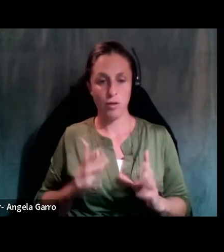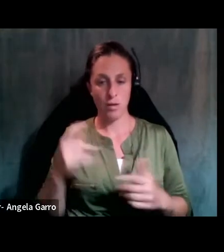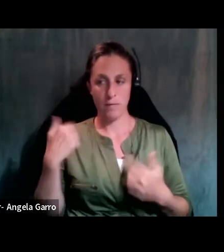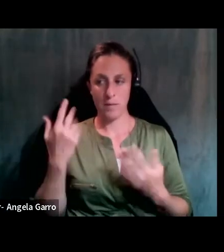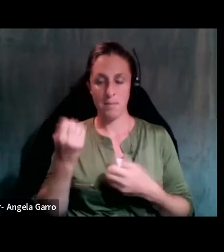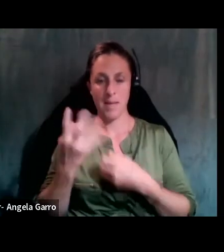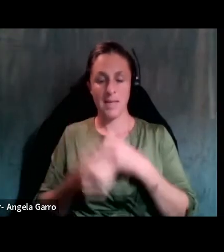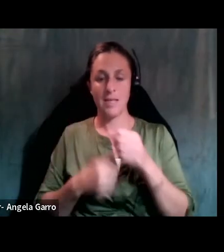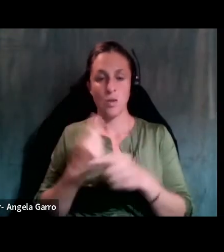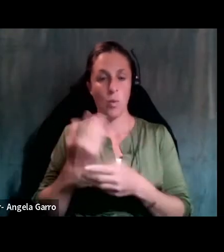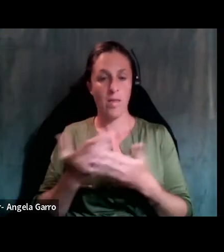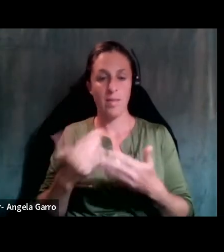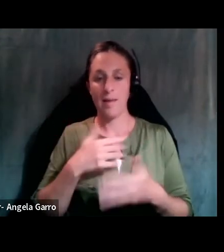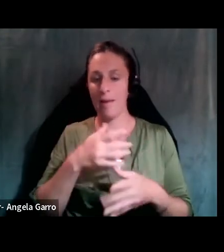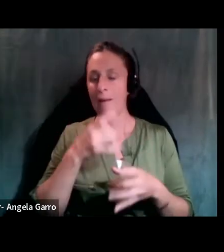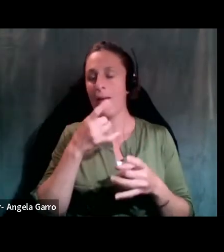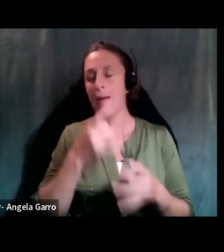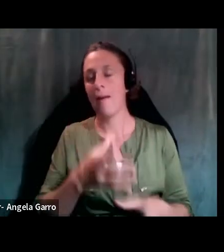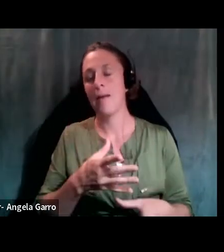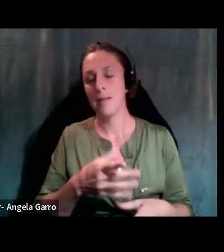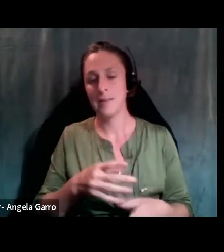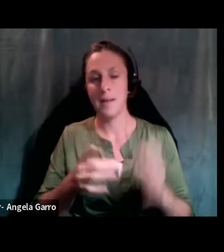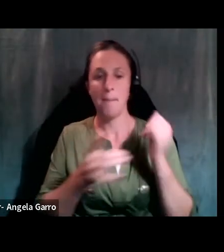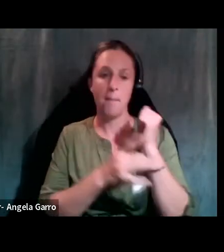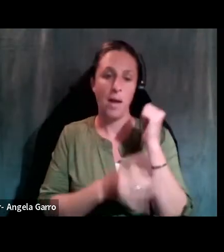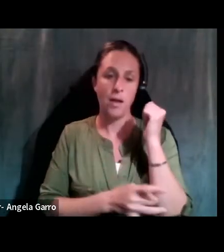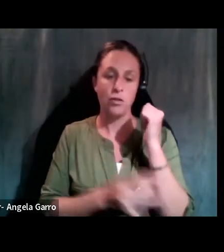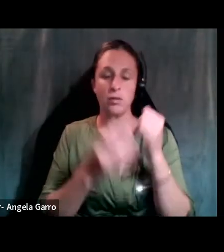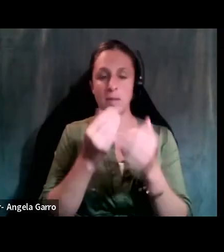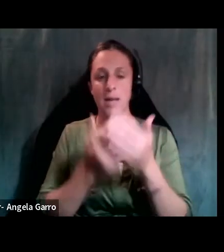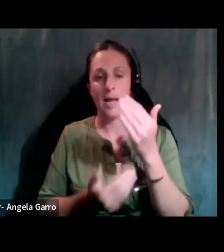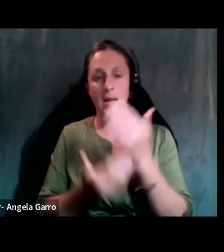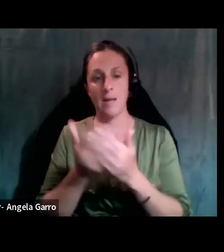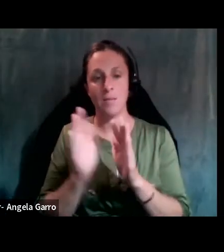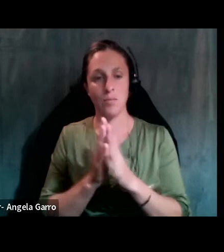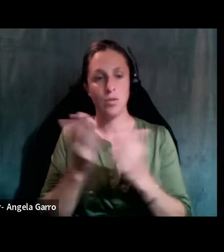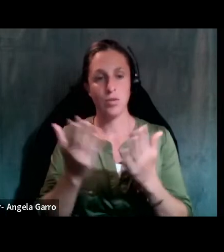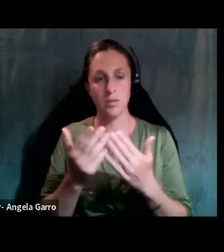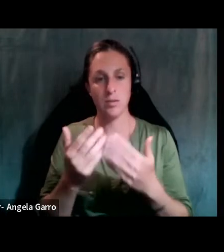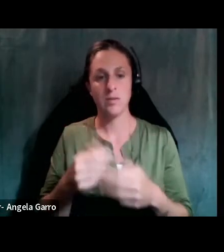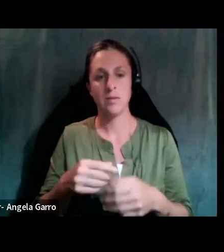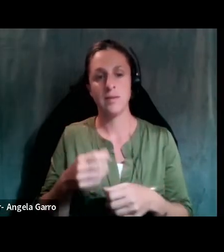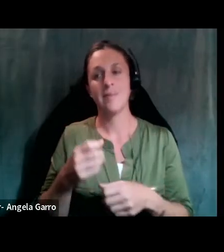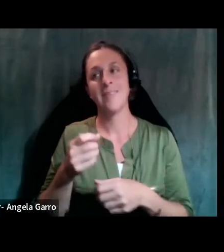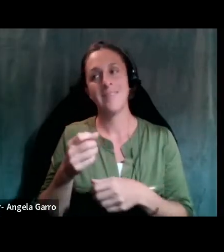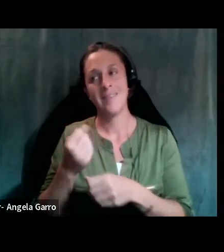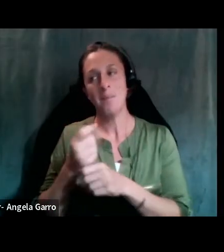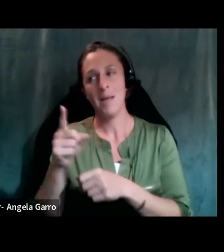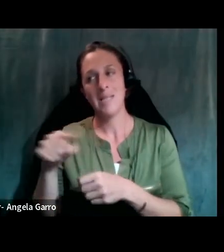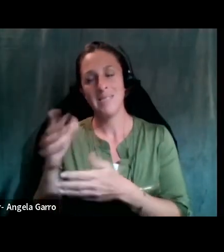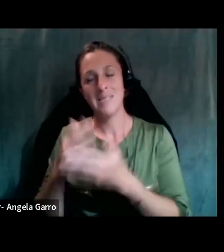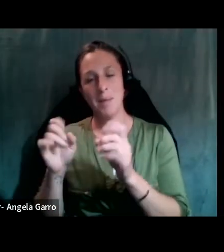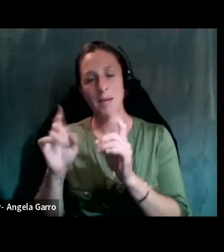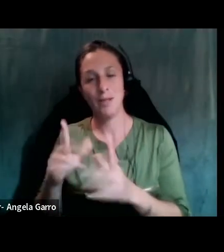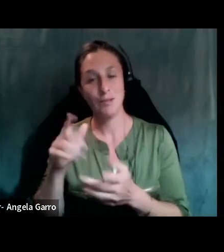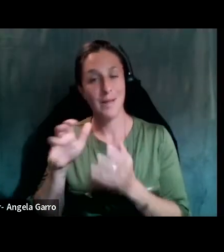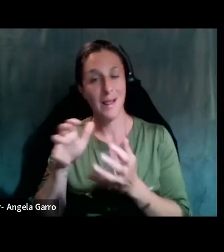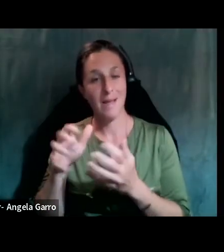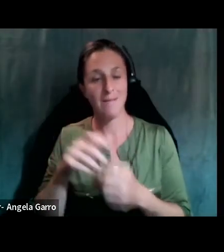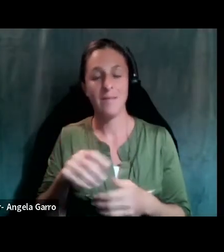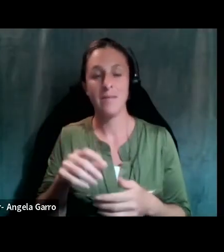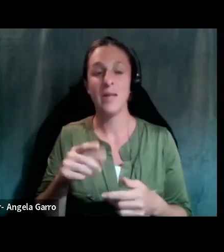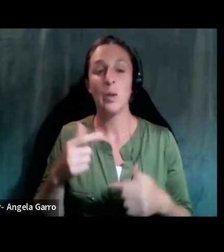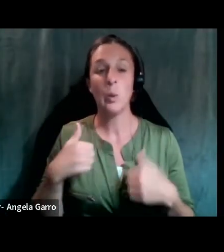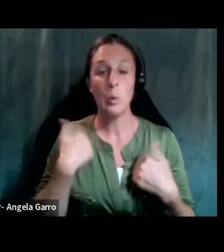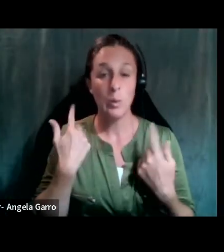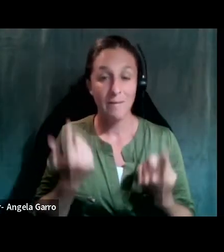the one thing I hate is binders and handbooks. Got some educators to chuckle. That's what I wanted. We have been